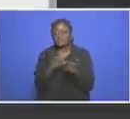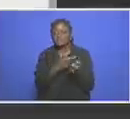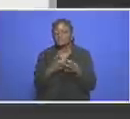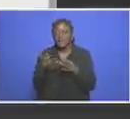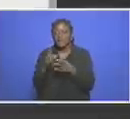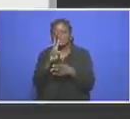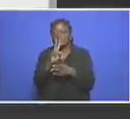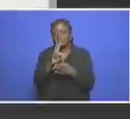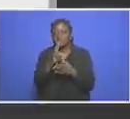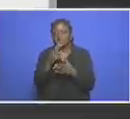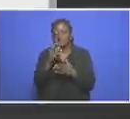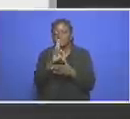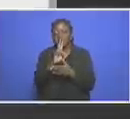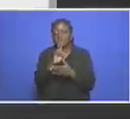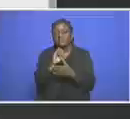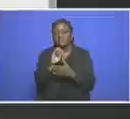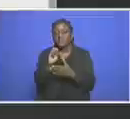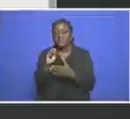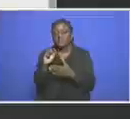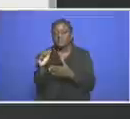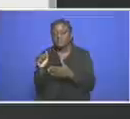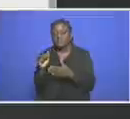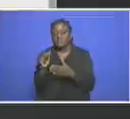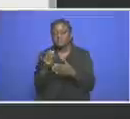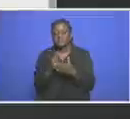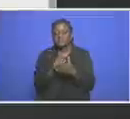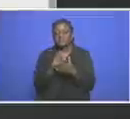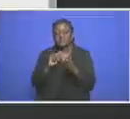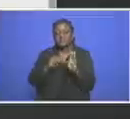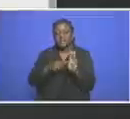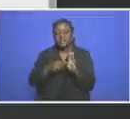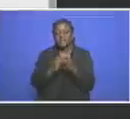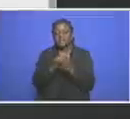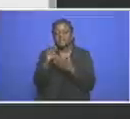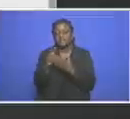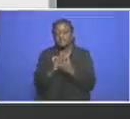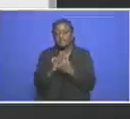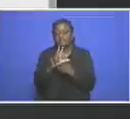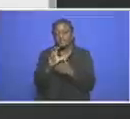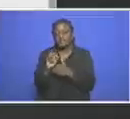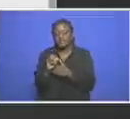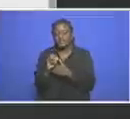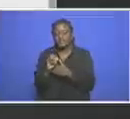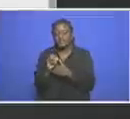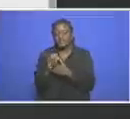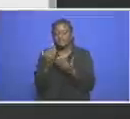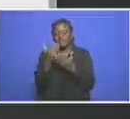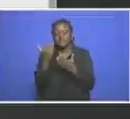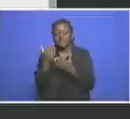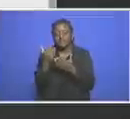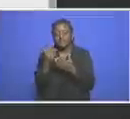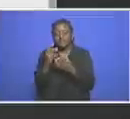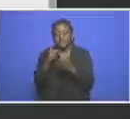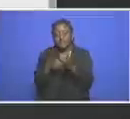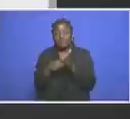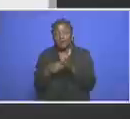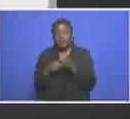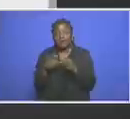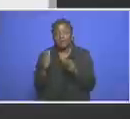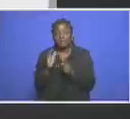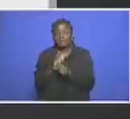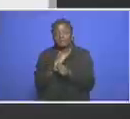September 30th. The new orders impose a $40 travel visa fee for fully vaccinated travelers from the United States and Canada, and a